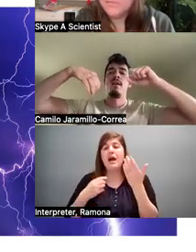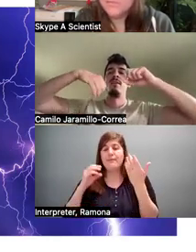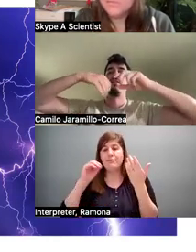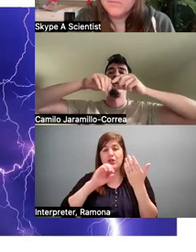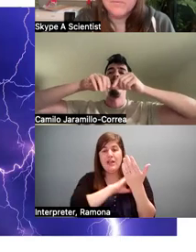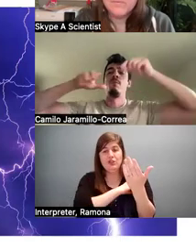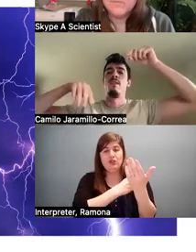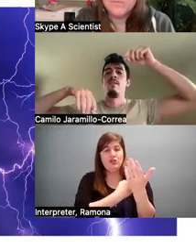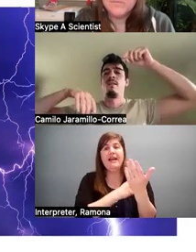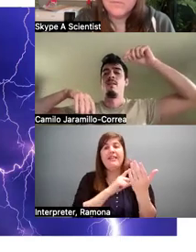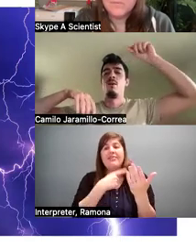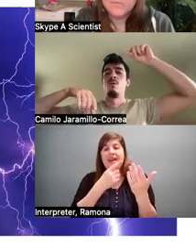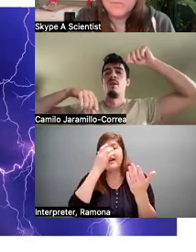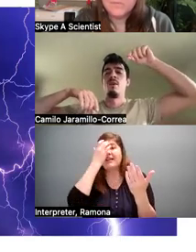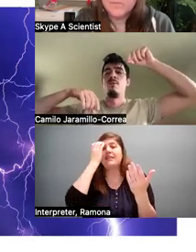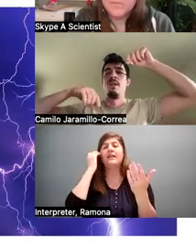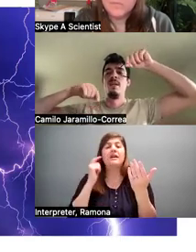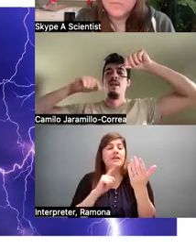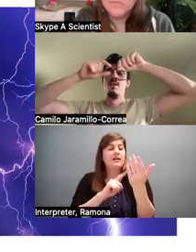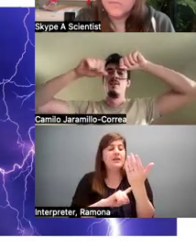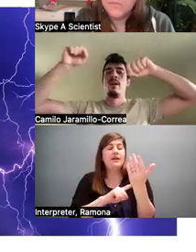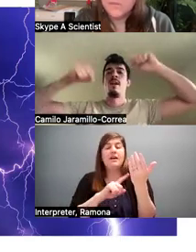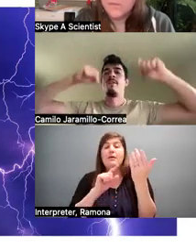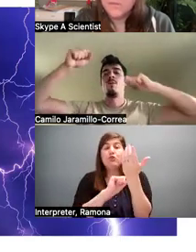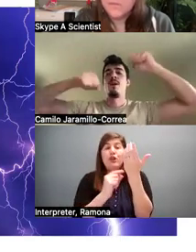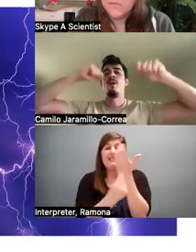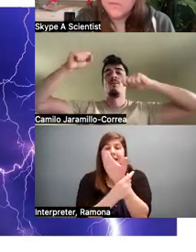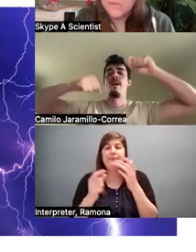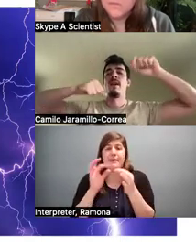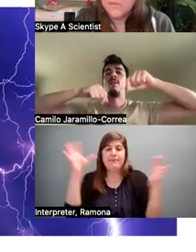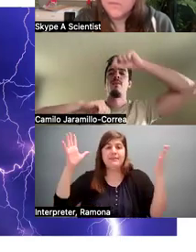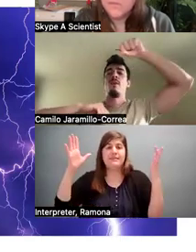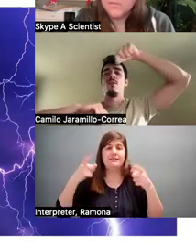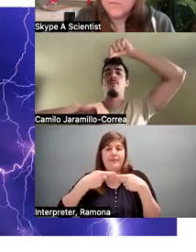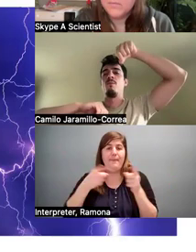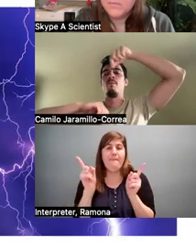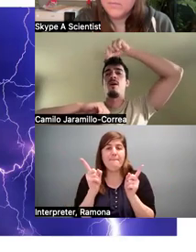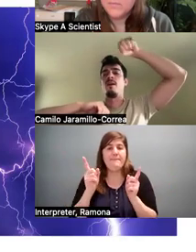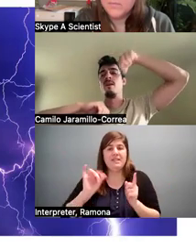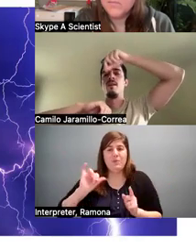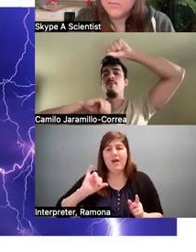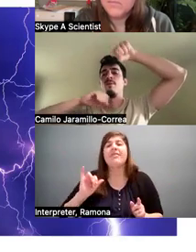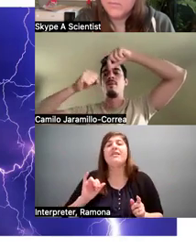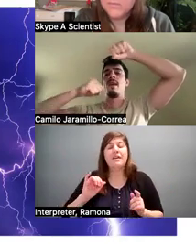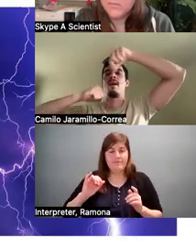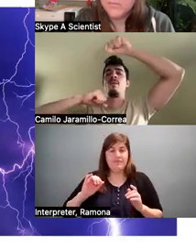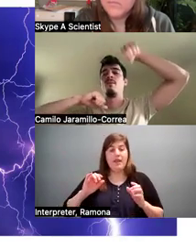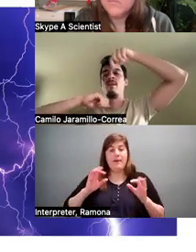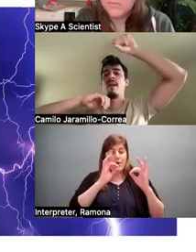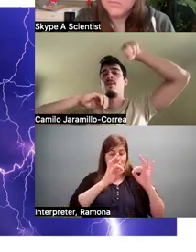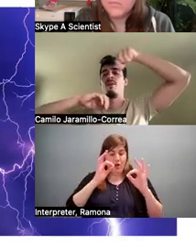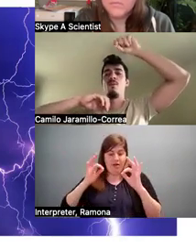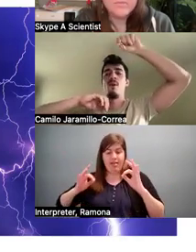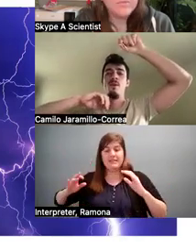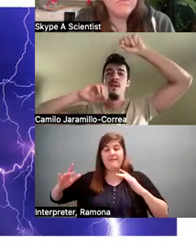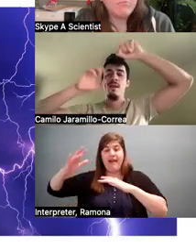gas, and then suddenly that bracelet also becomes free. So I have now particles flying around, but I also have some part from my hand